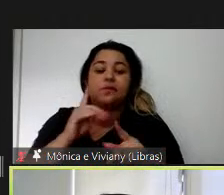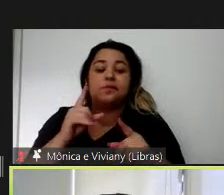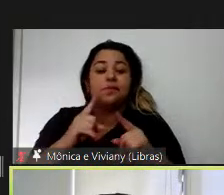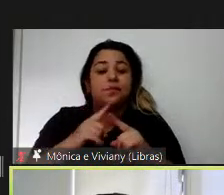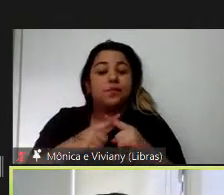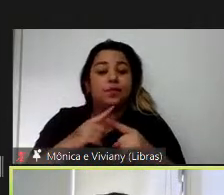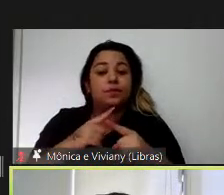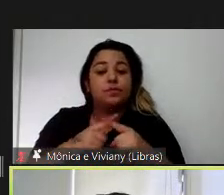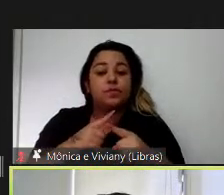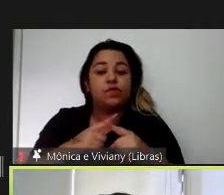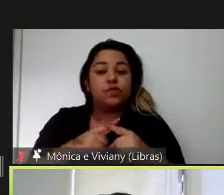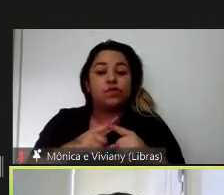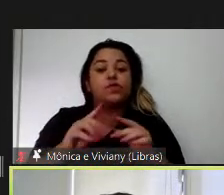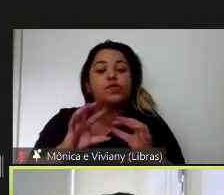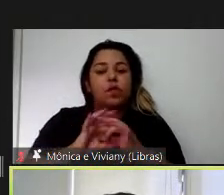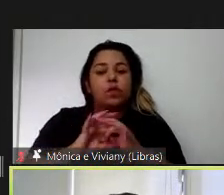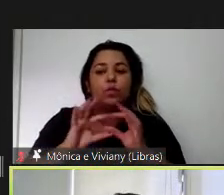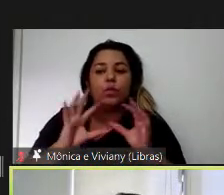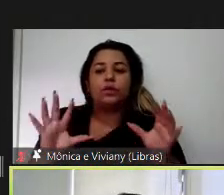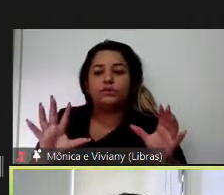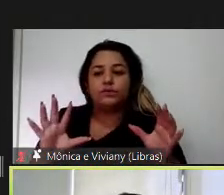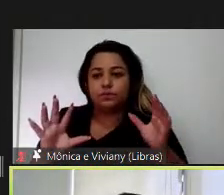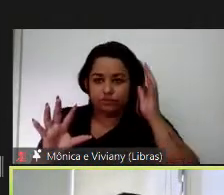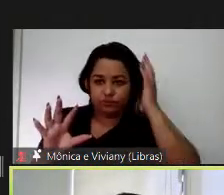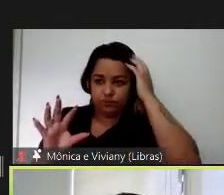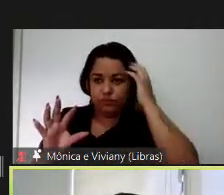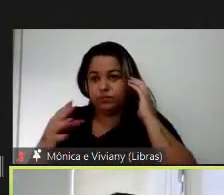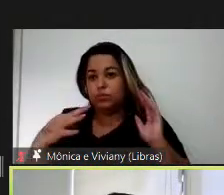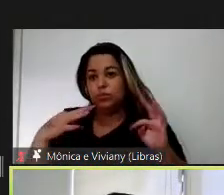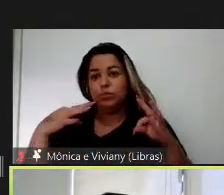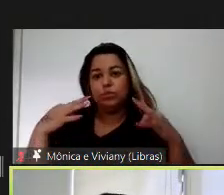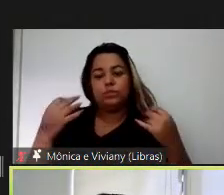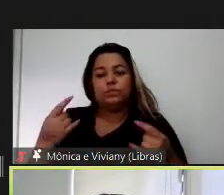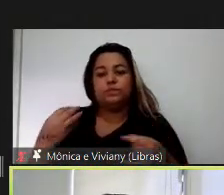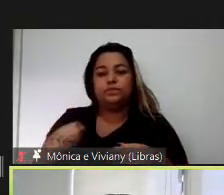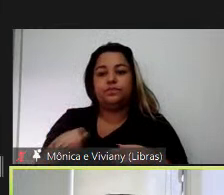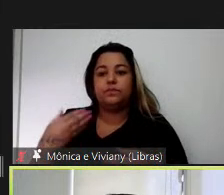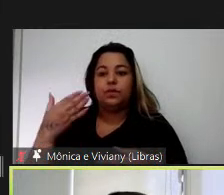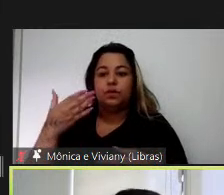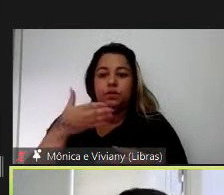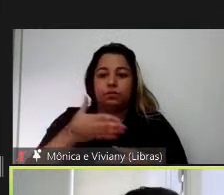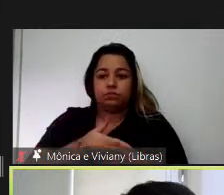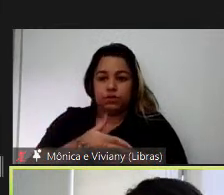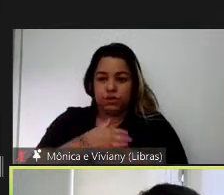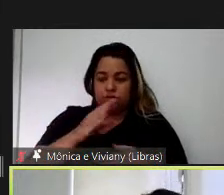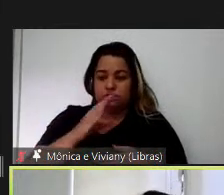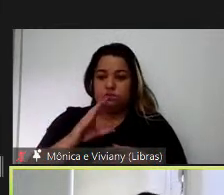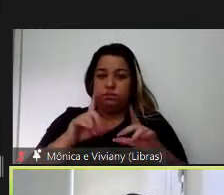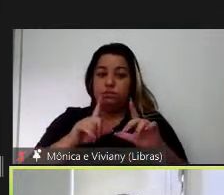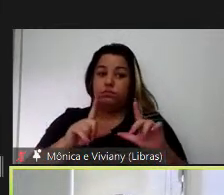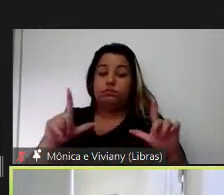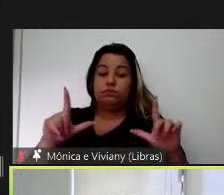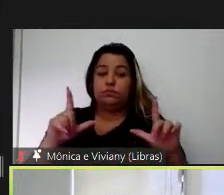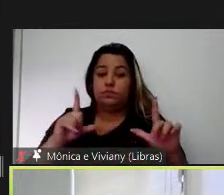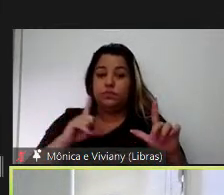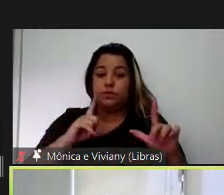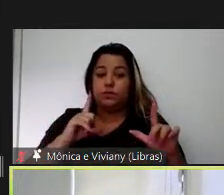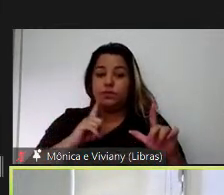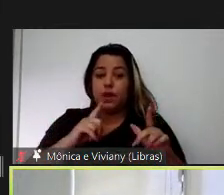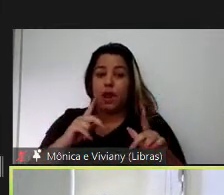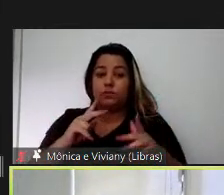be fast because of the time, but I will leave that for the participants. This is